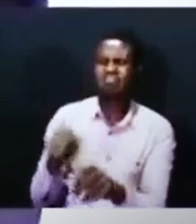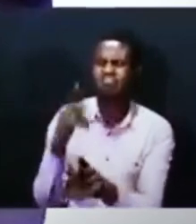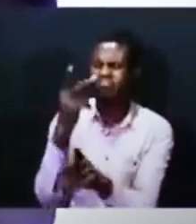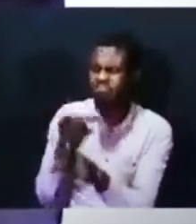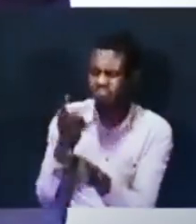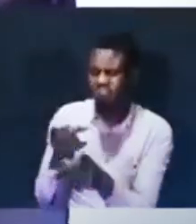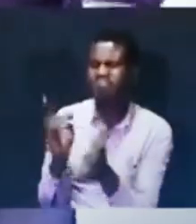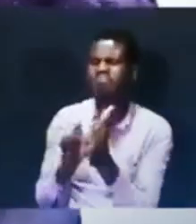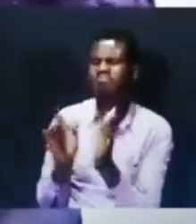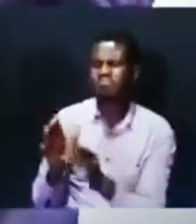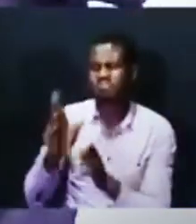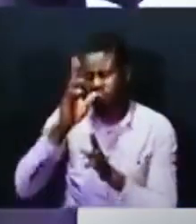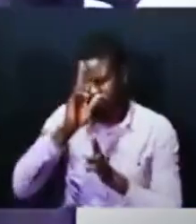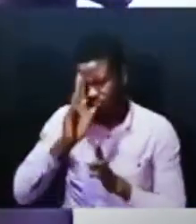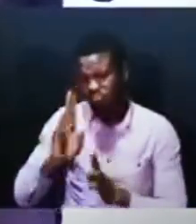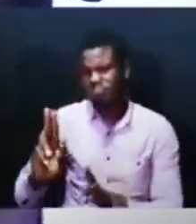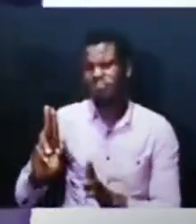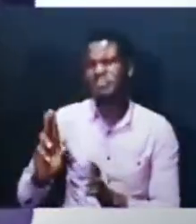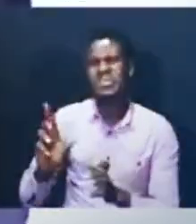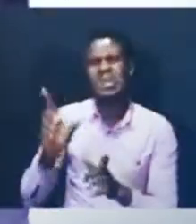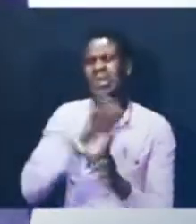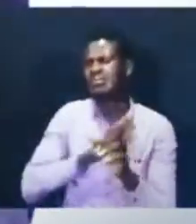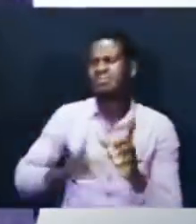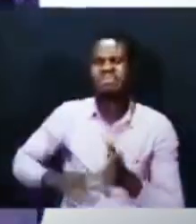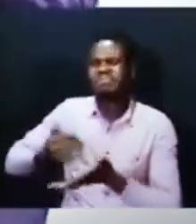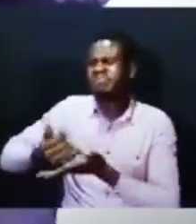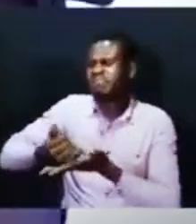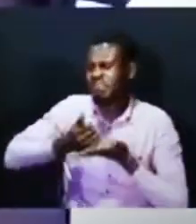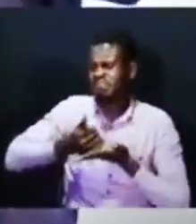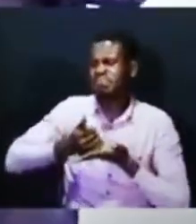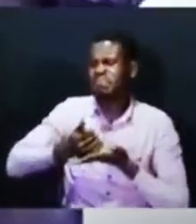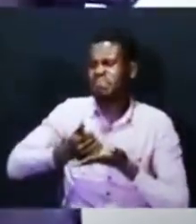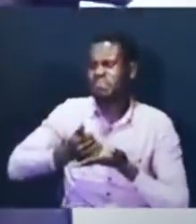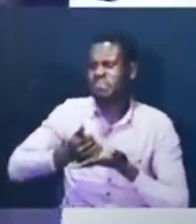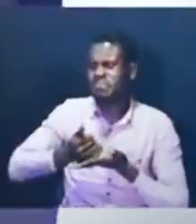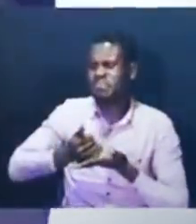his honor. Lord, help me.